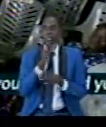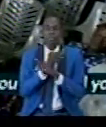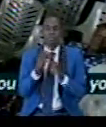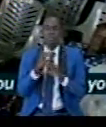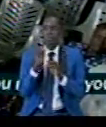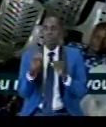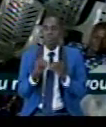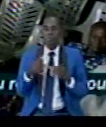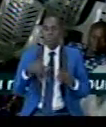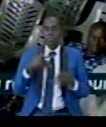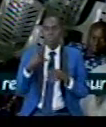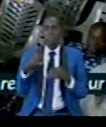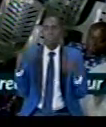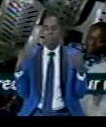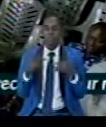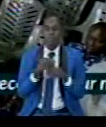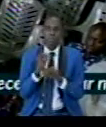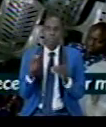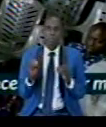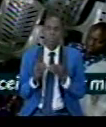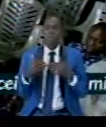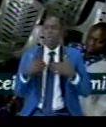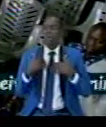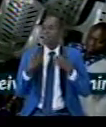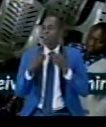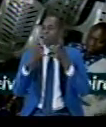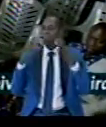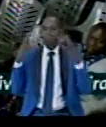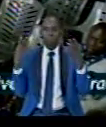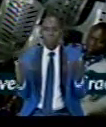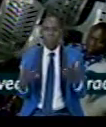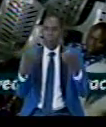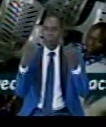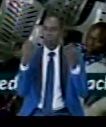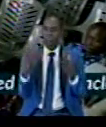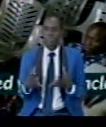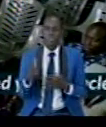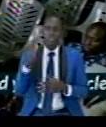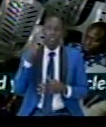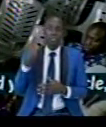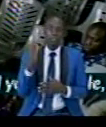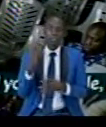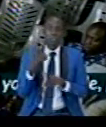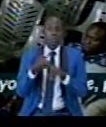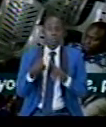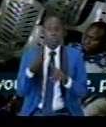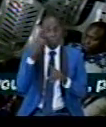pains anymore. We still have so much more online here, but for now,